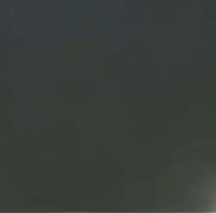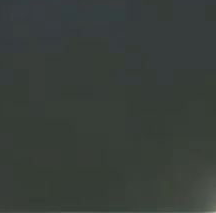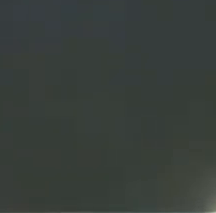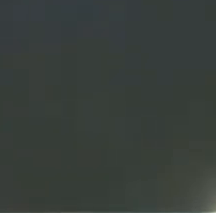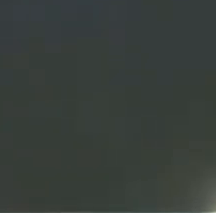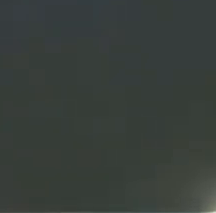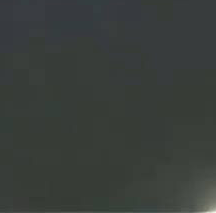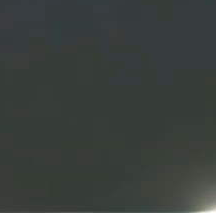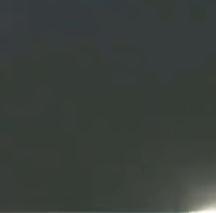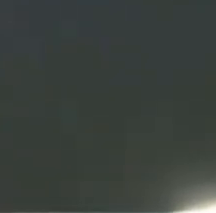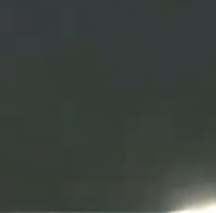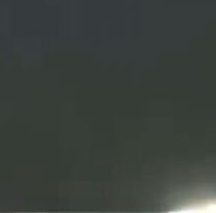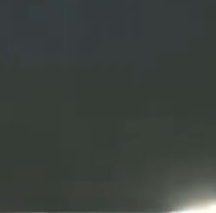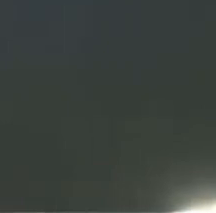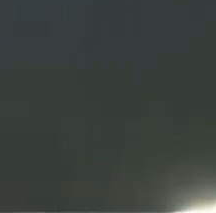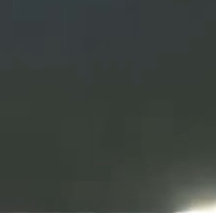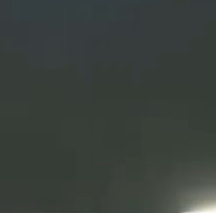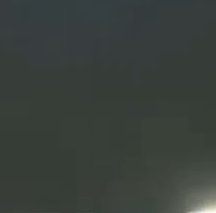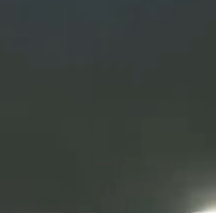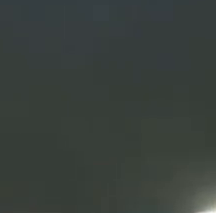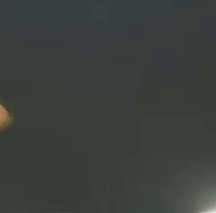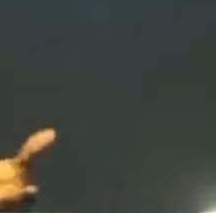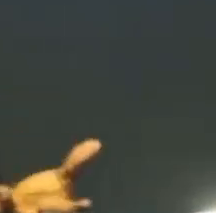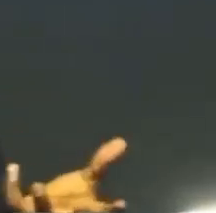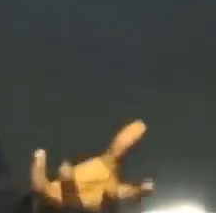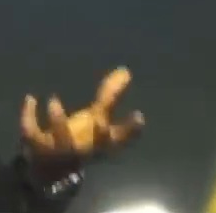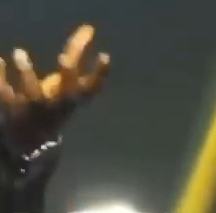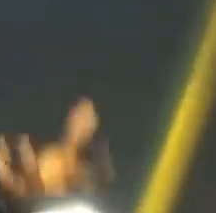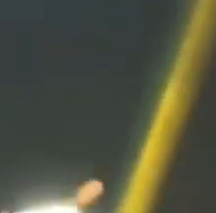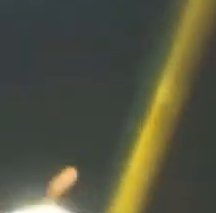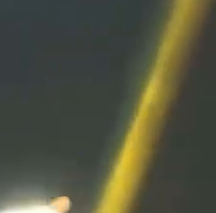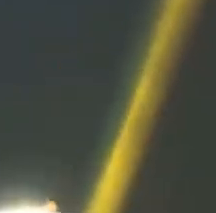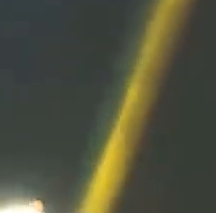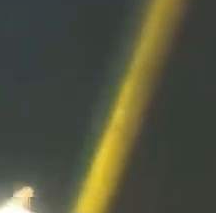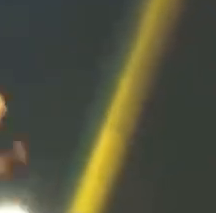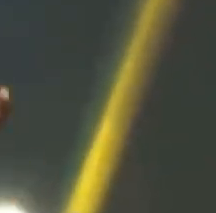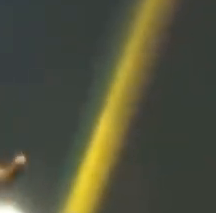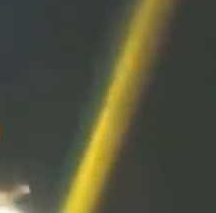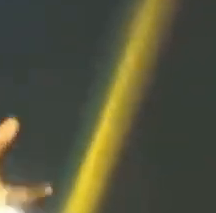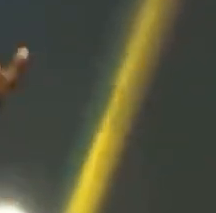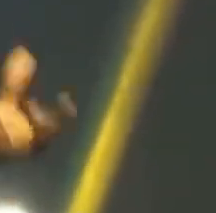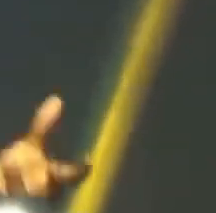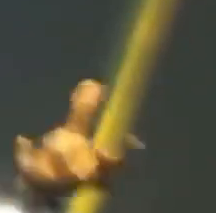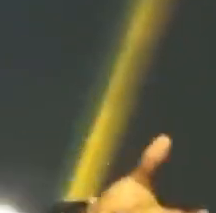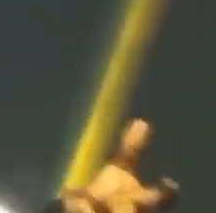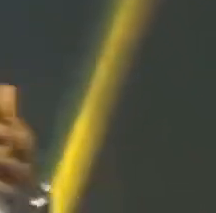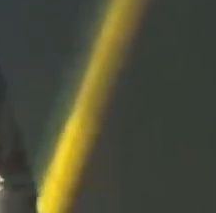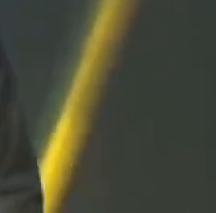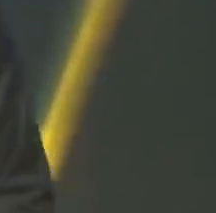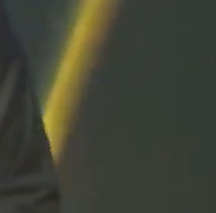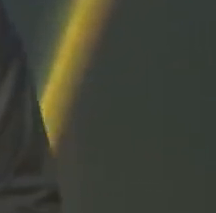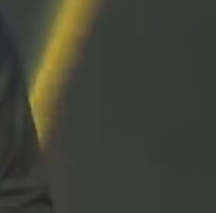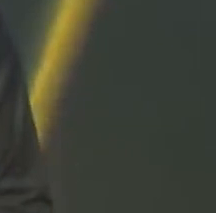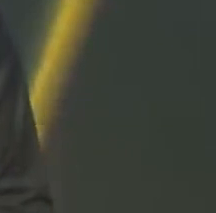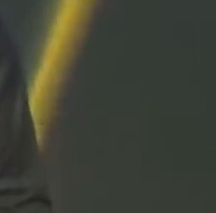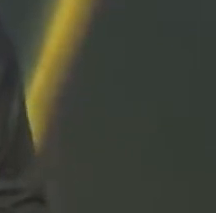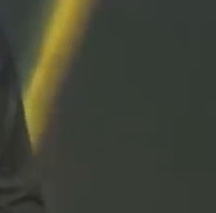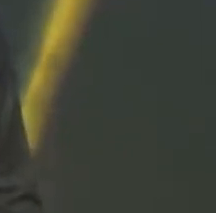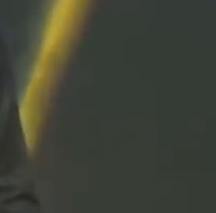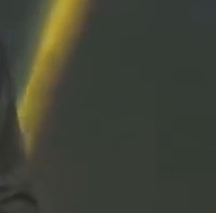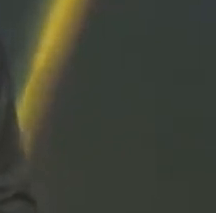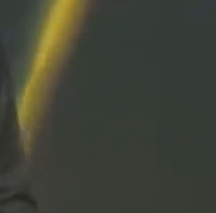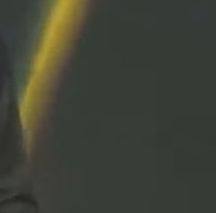channel. It is amazing that the Scripture that we have represents the voice of God.